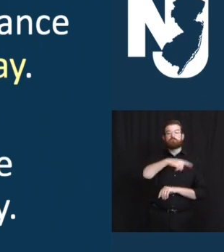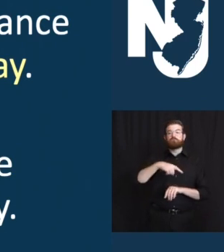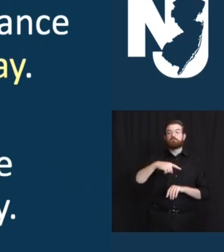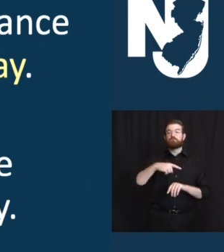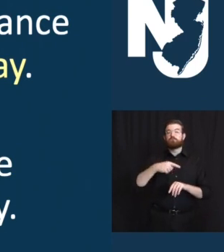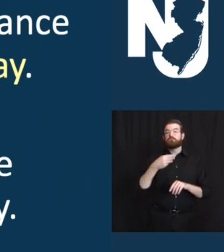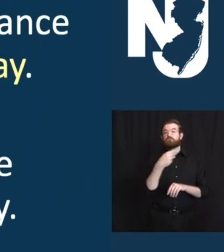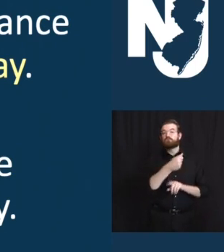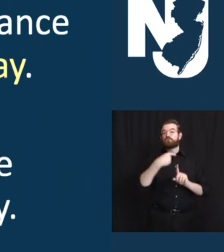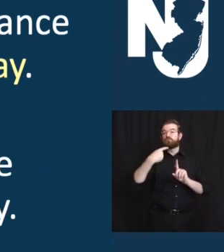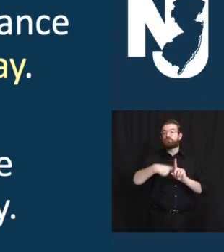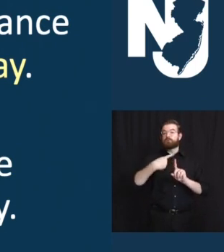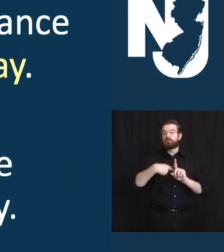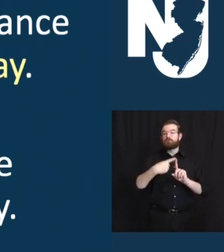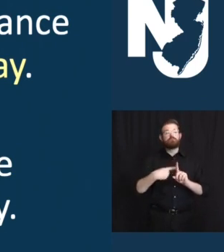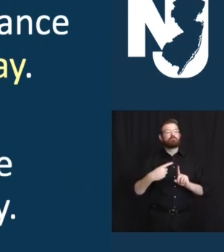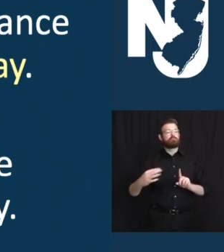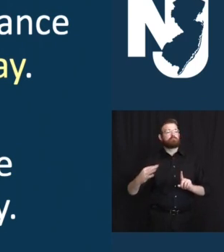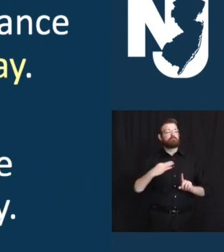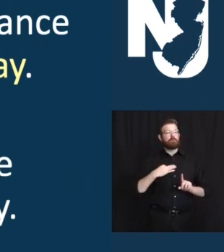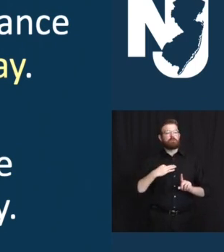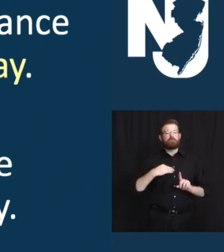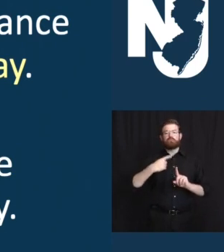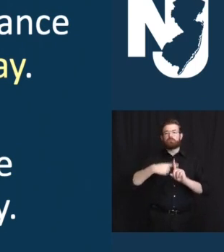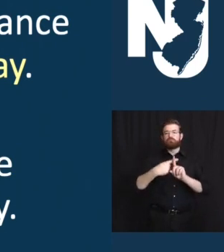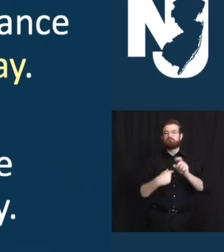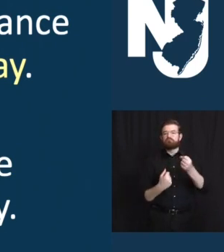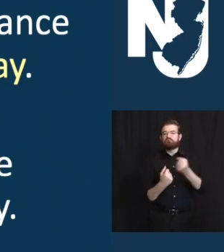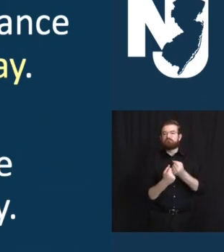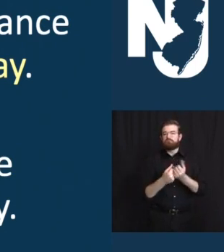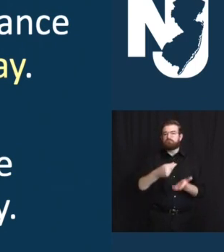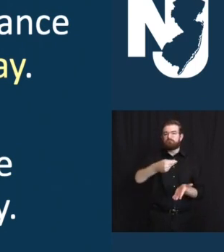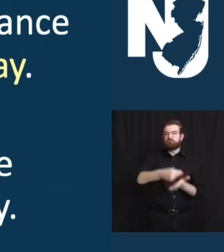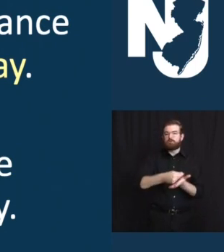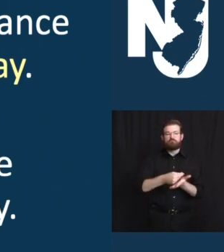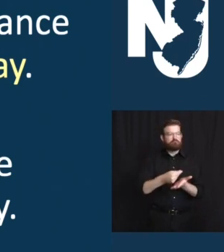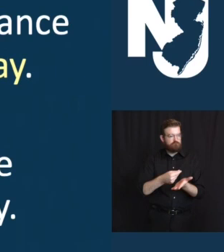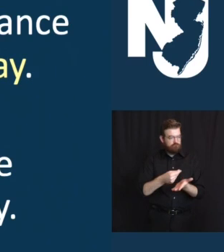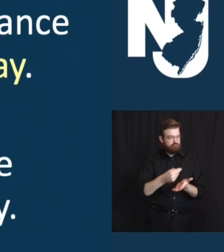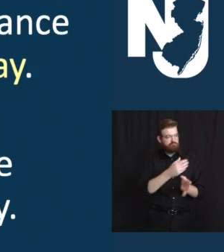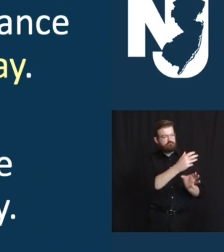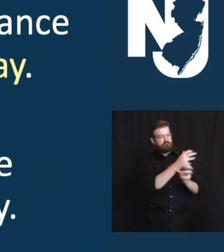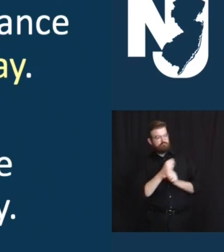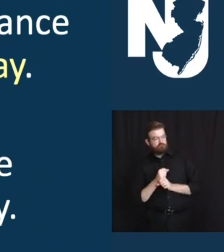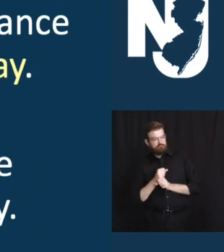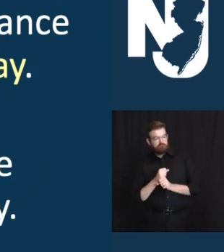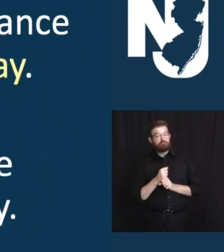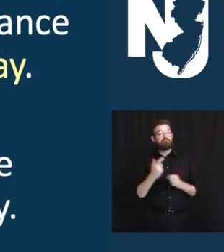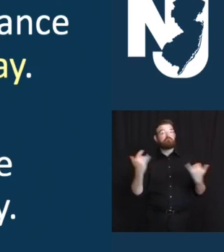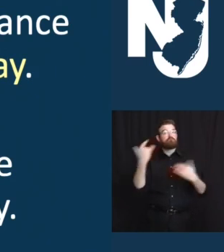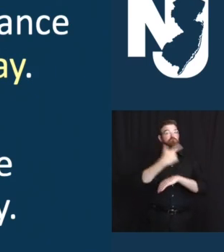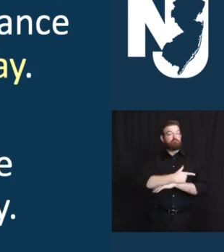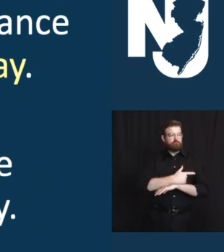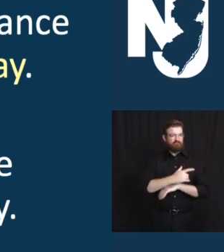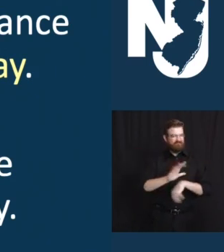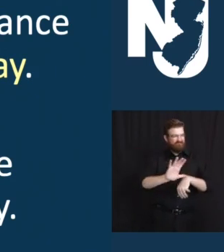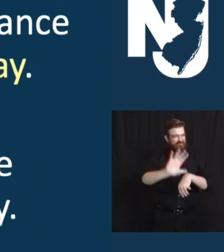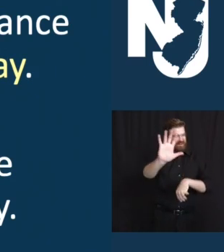Program. The application window closes at 5 p.m. today, and for that, go to the website at the bottom there,